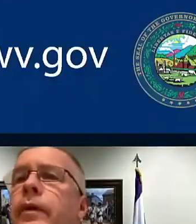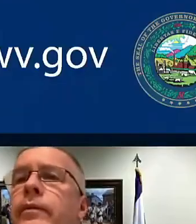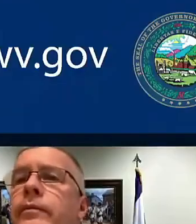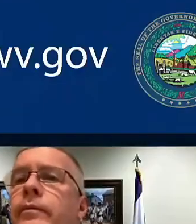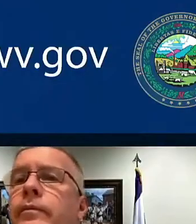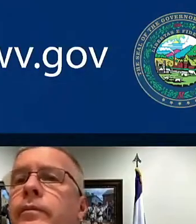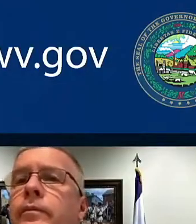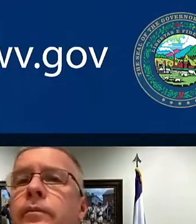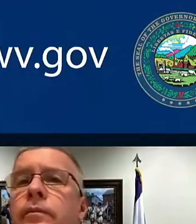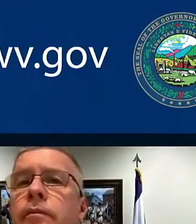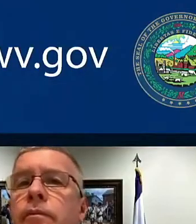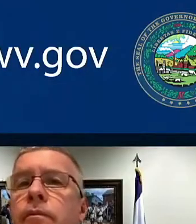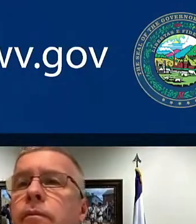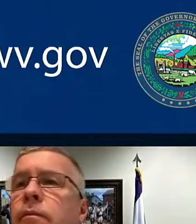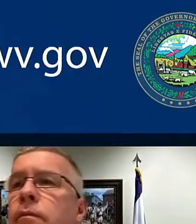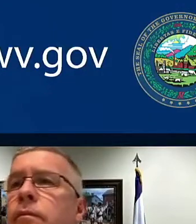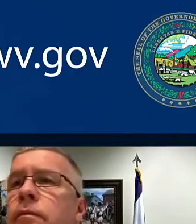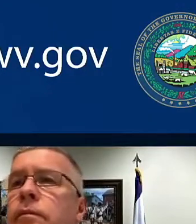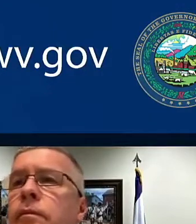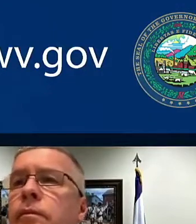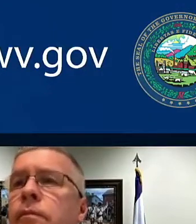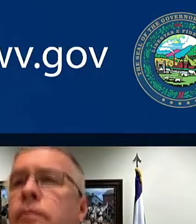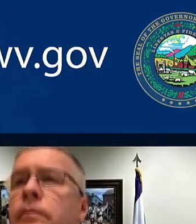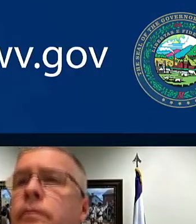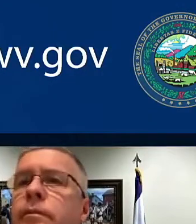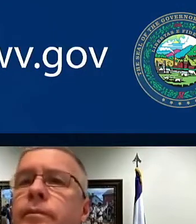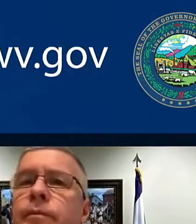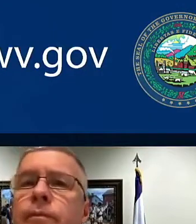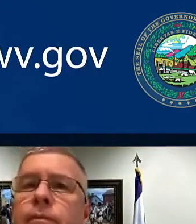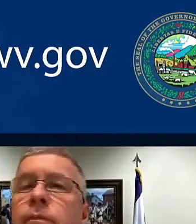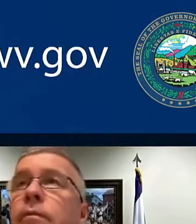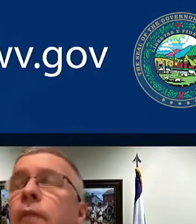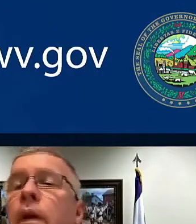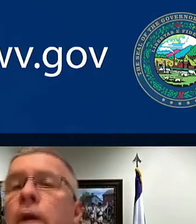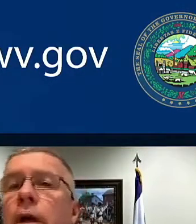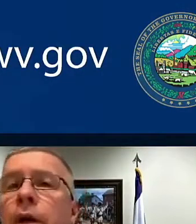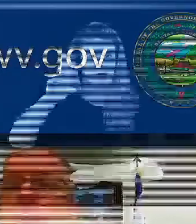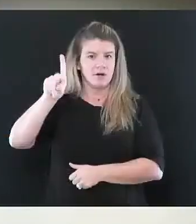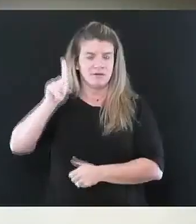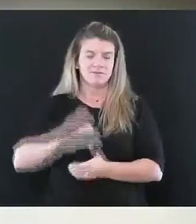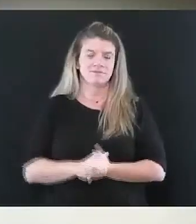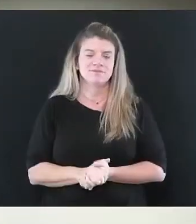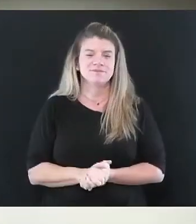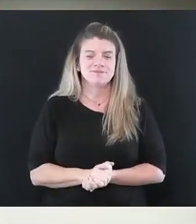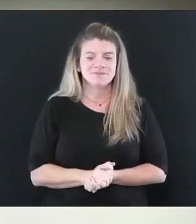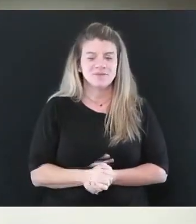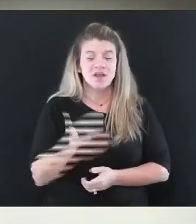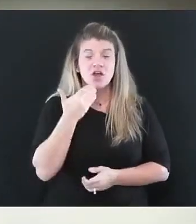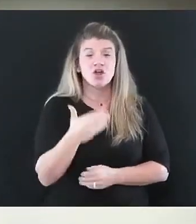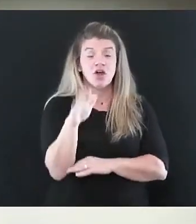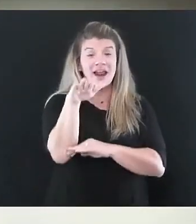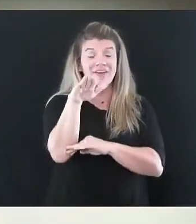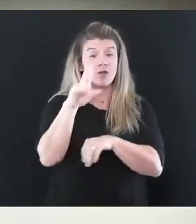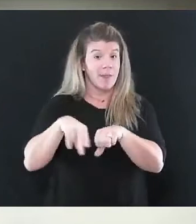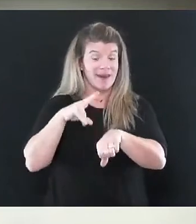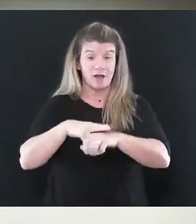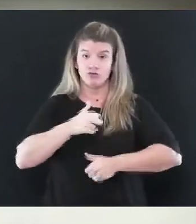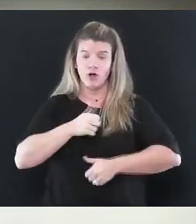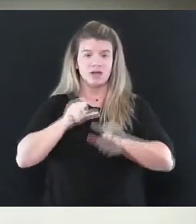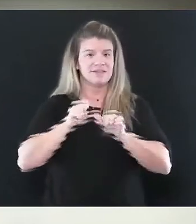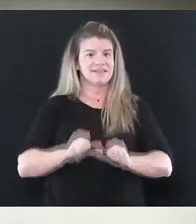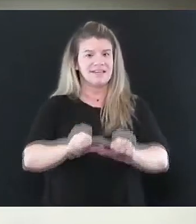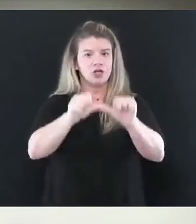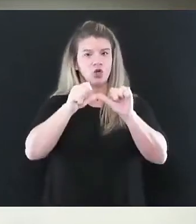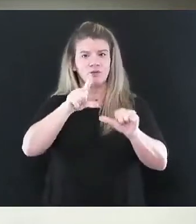Dr. Marsh. Next to Major General Hoyer with the West Virginia National Guard. Good afternoon. National Guard continues to stay